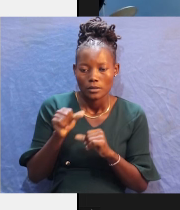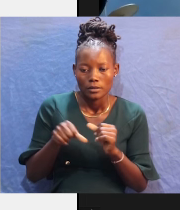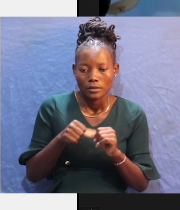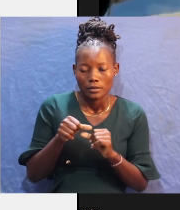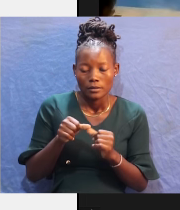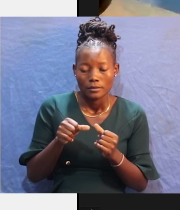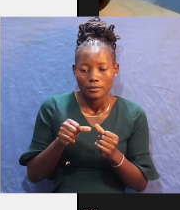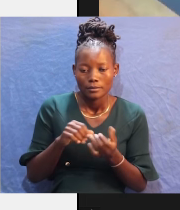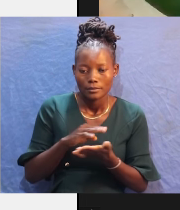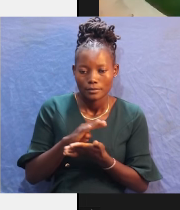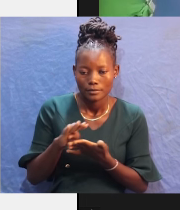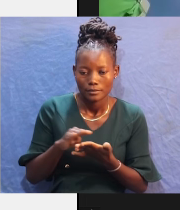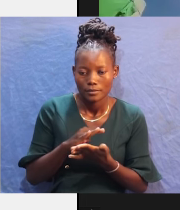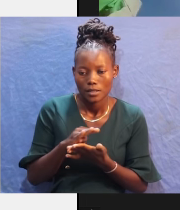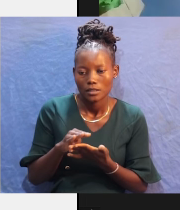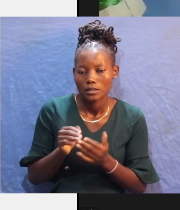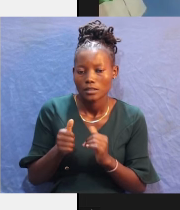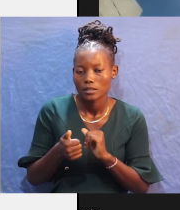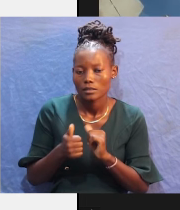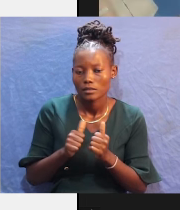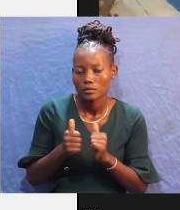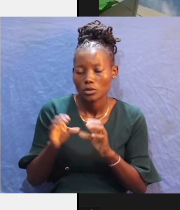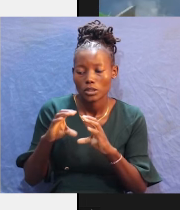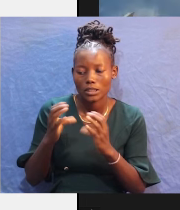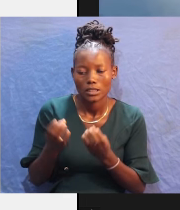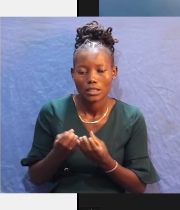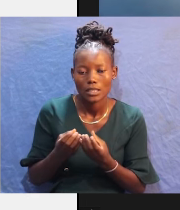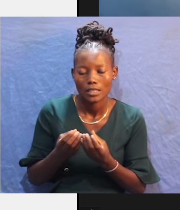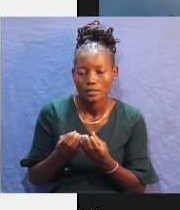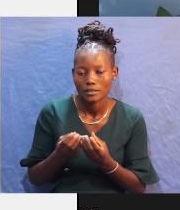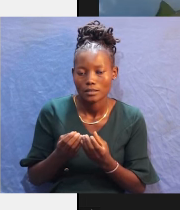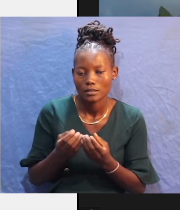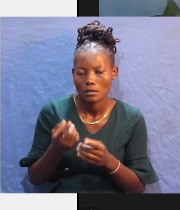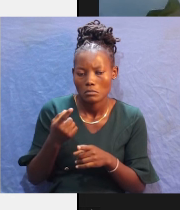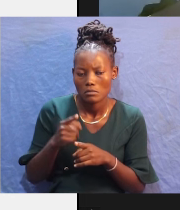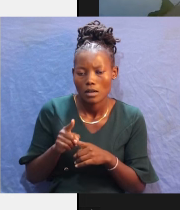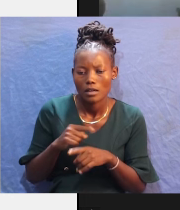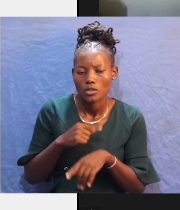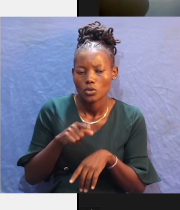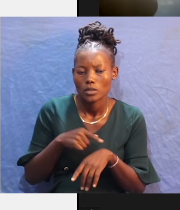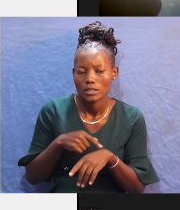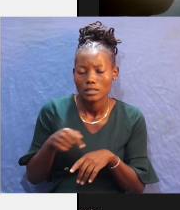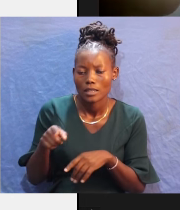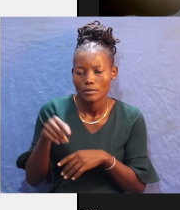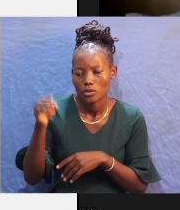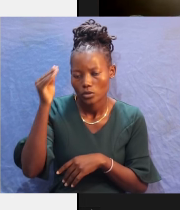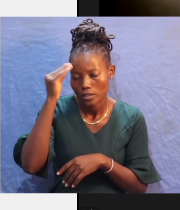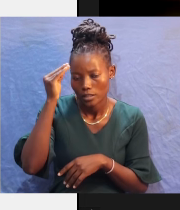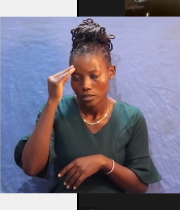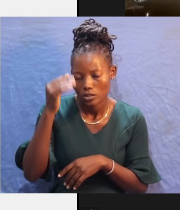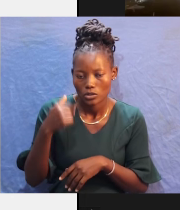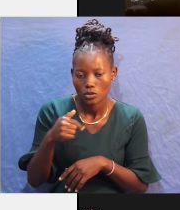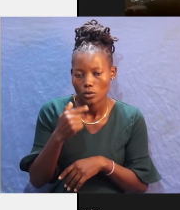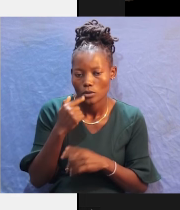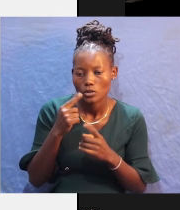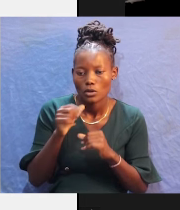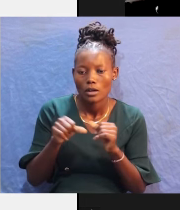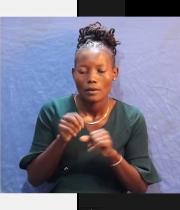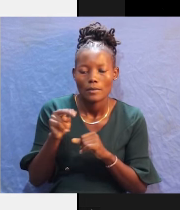of them go into sport plus. But when it comes to the educational sector, NGOs,